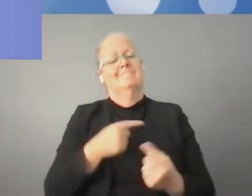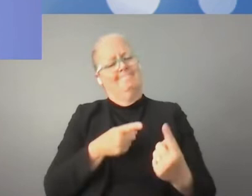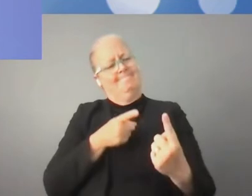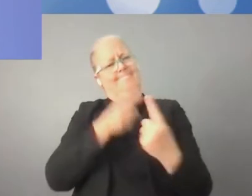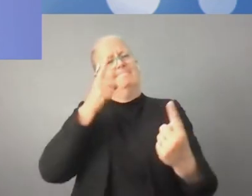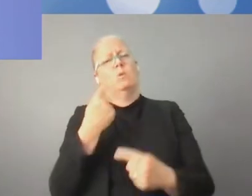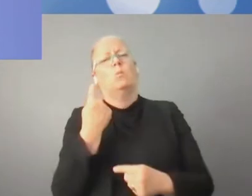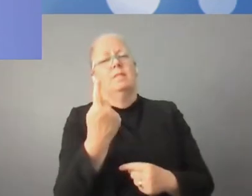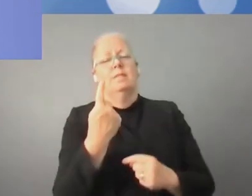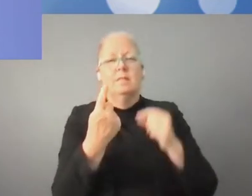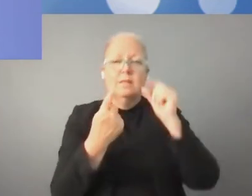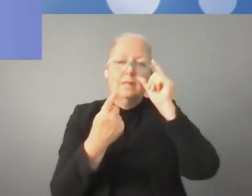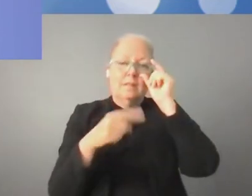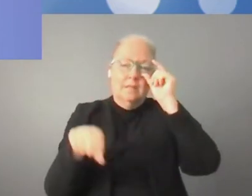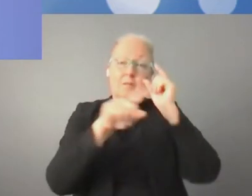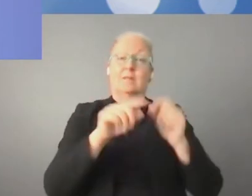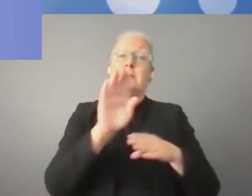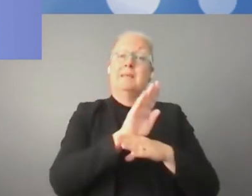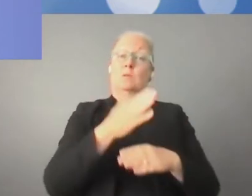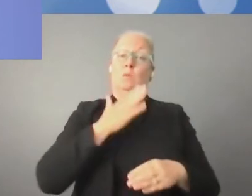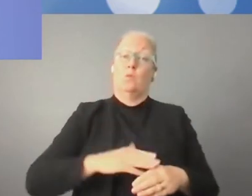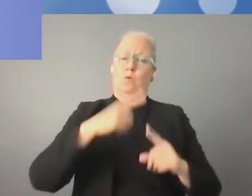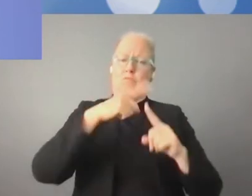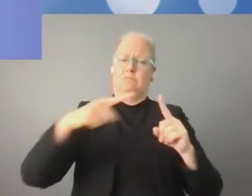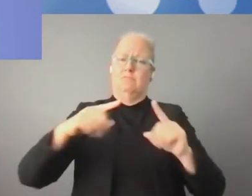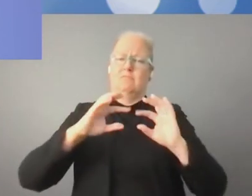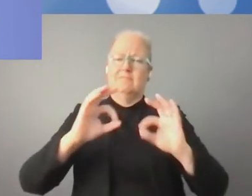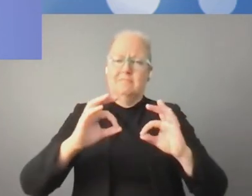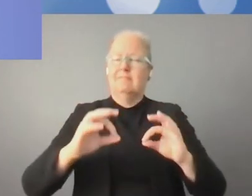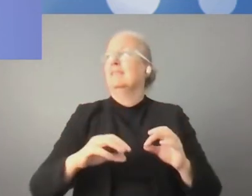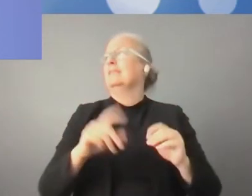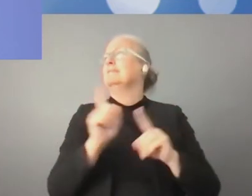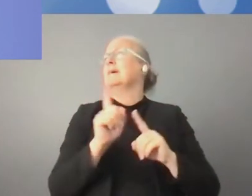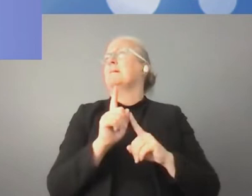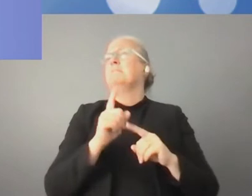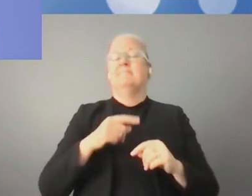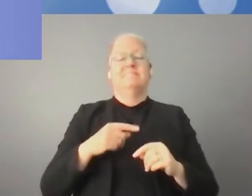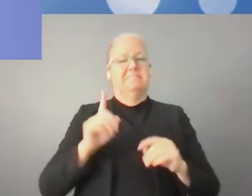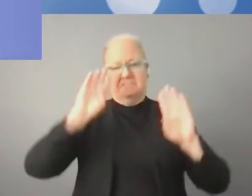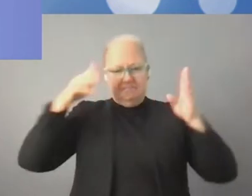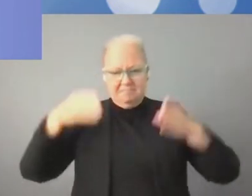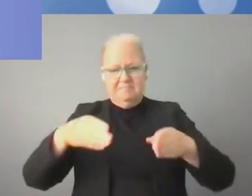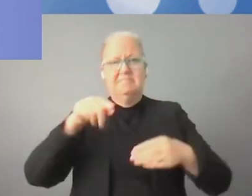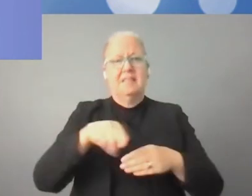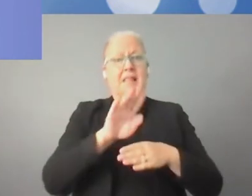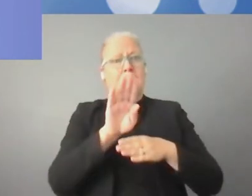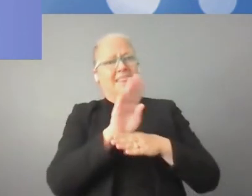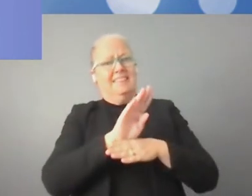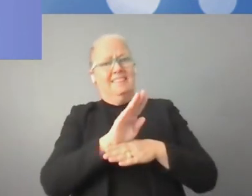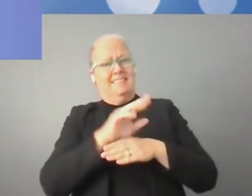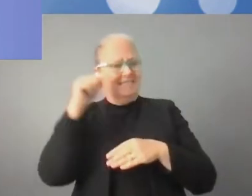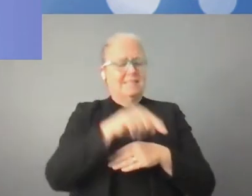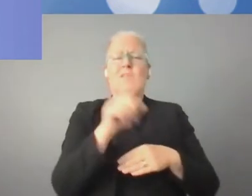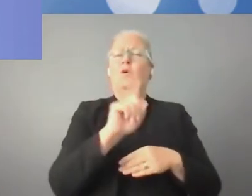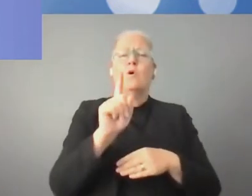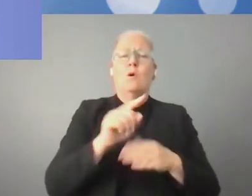the businesses to digitalize it's not happening in a vacuum it's not going to be just about businesses it's about the societies as a